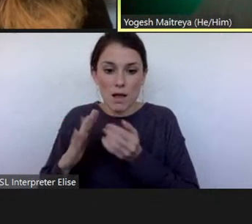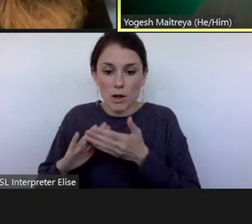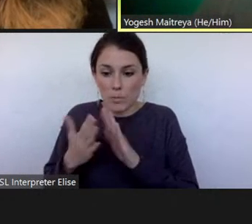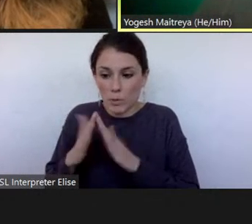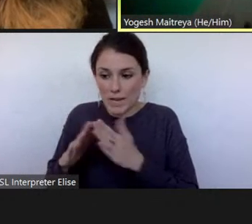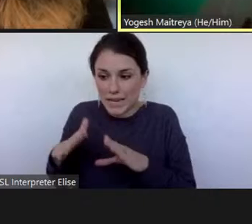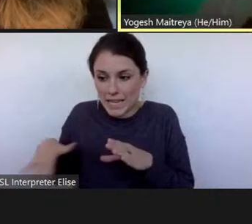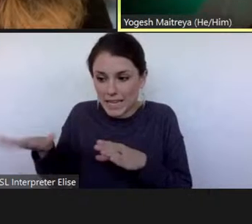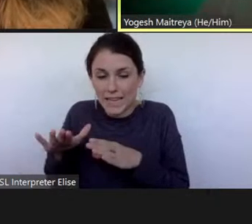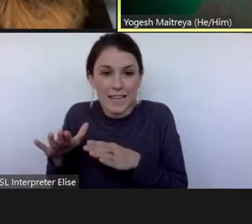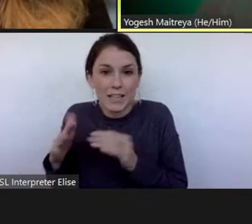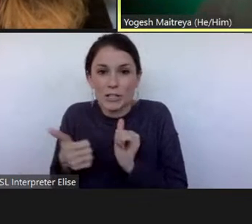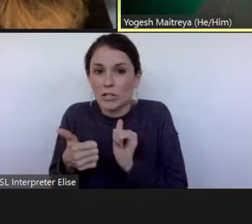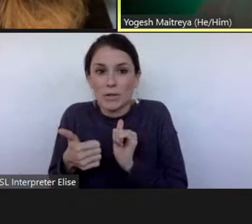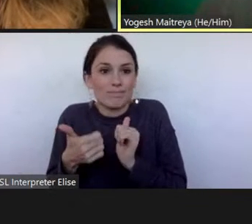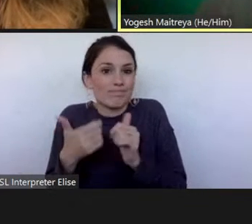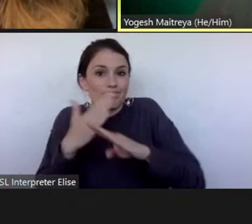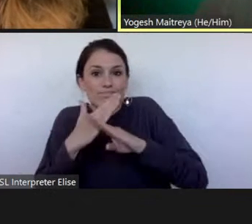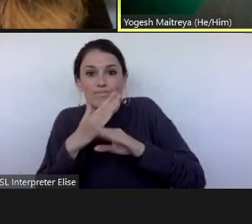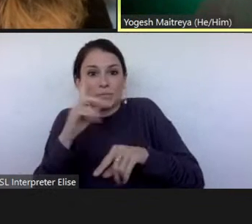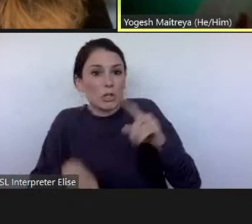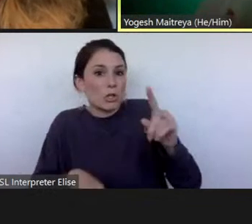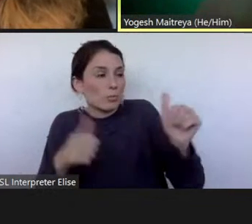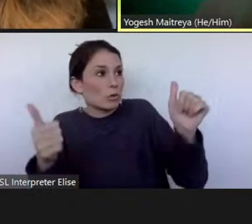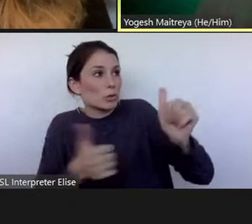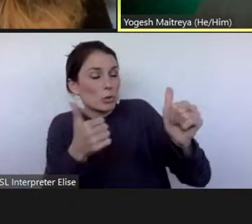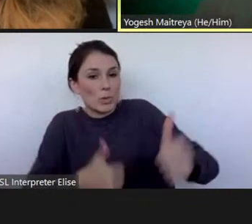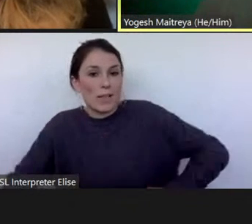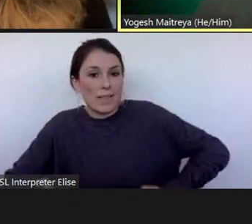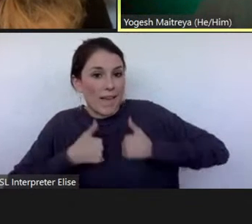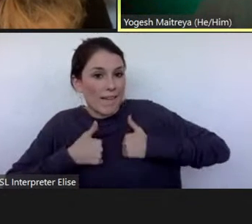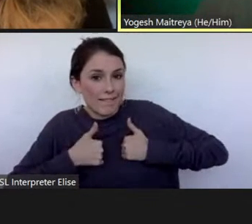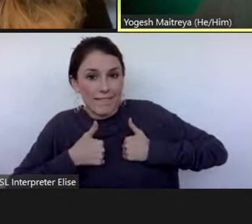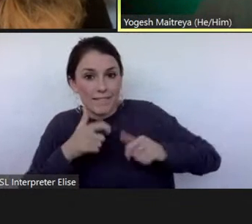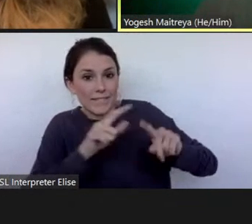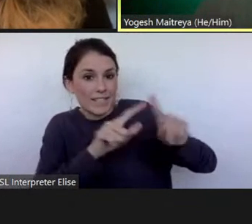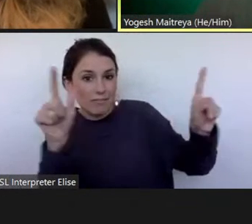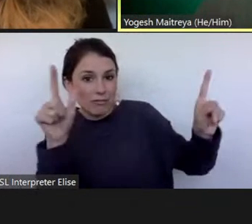mind. So it becomes very much